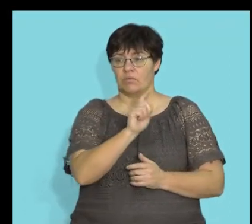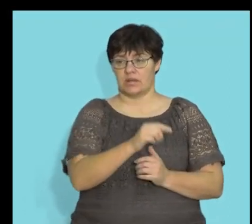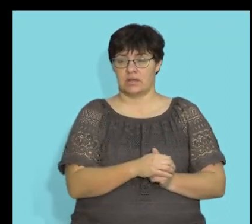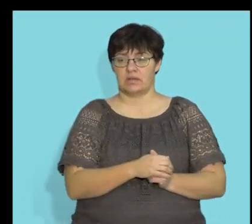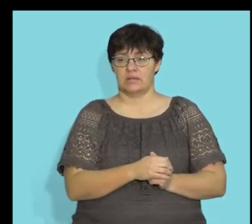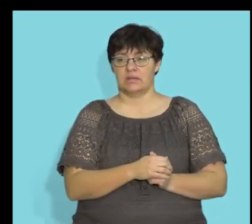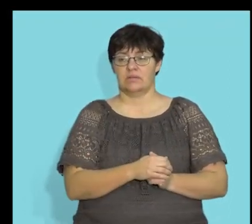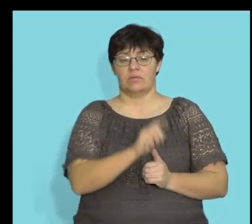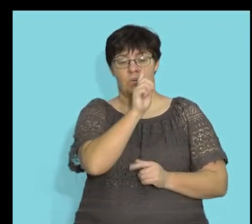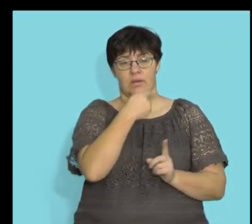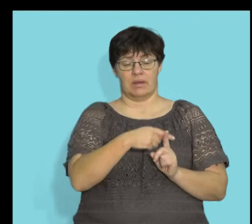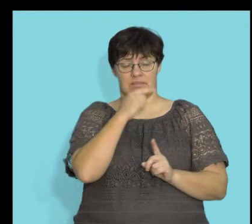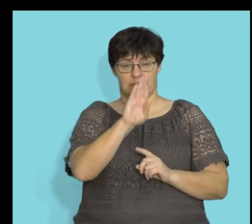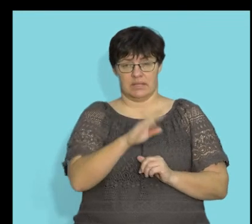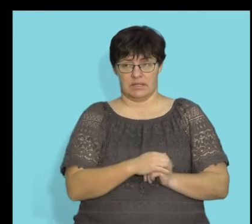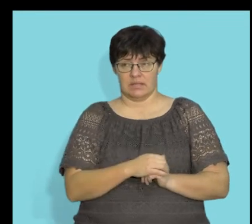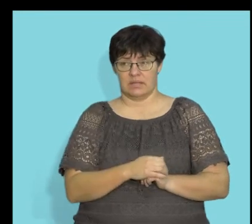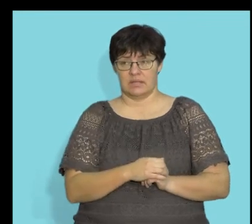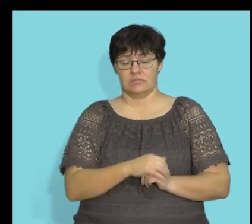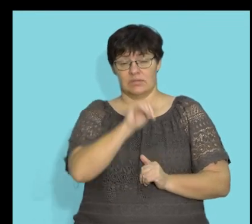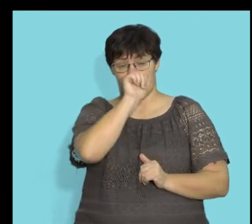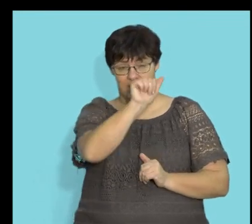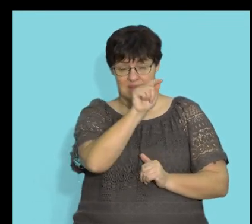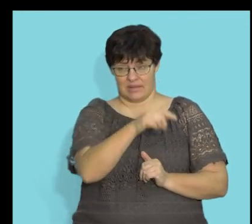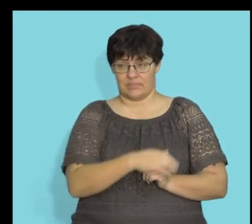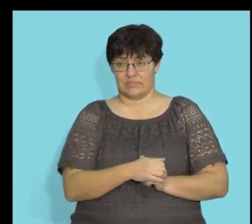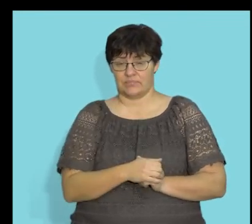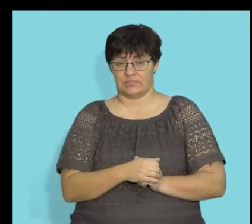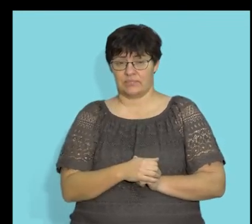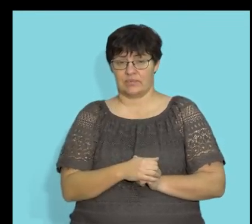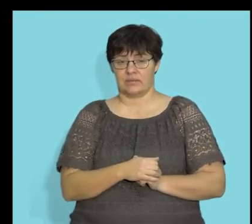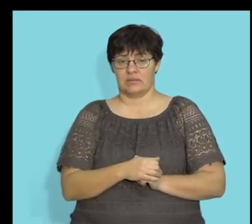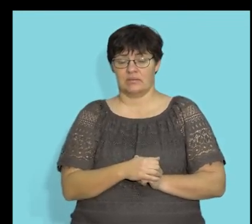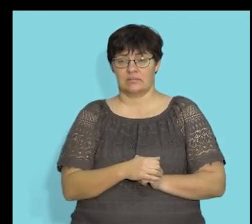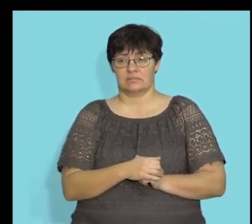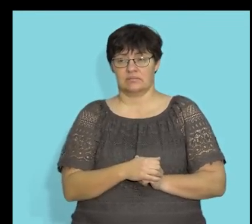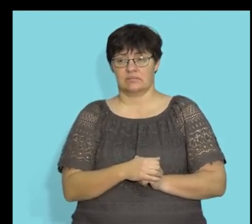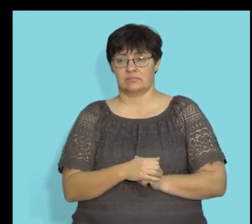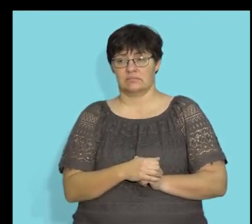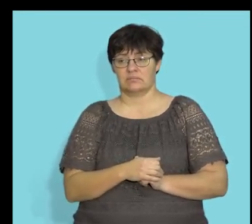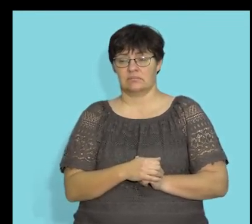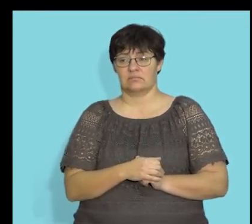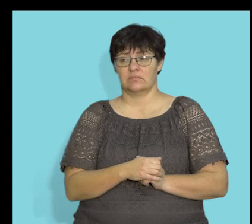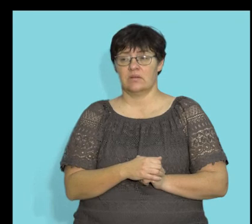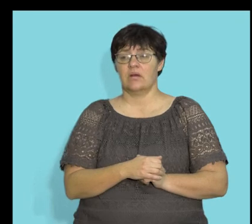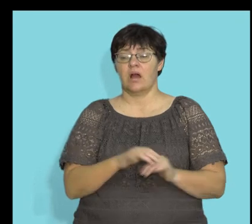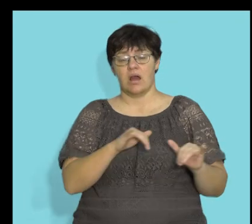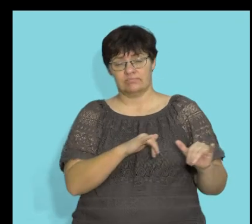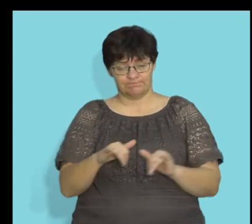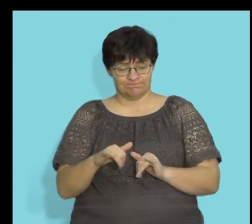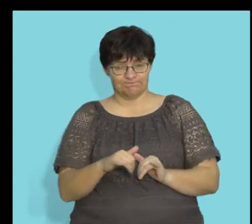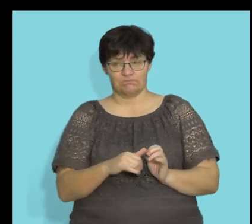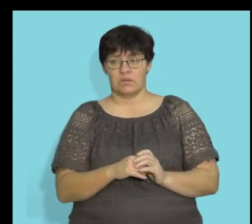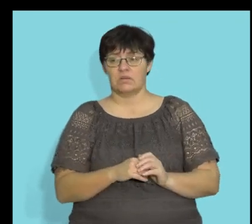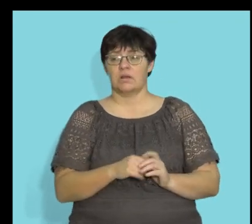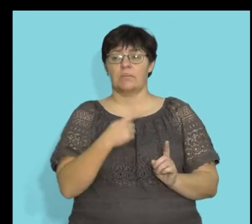term 1 has a value of 1 plus b, and this is my a. Then we can see that there is a